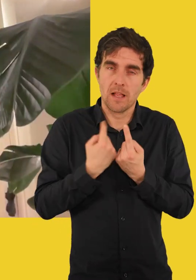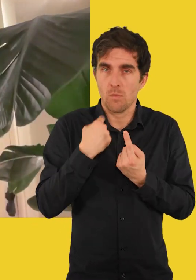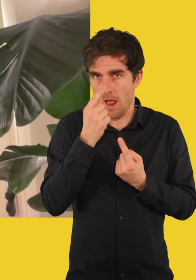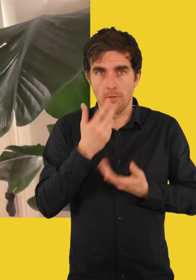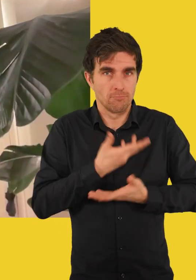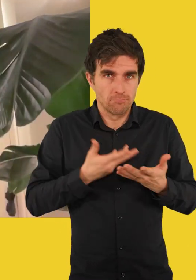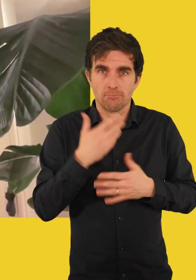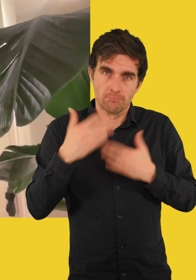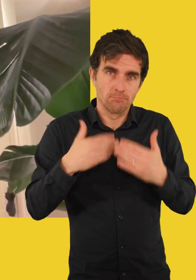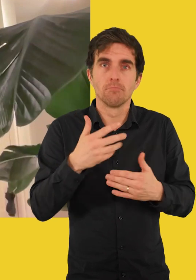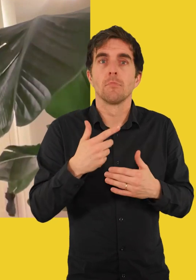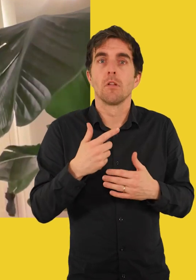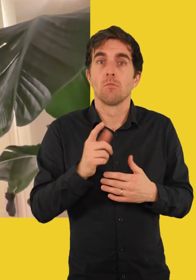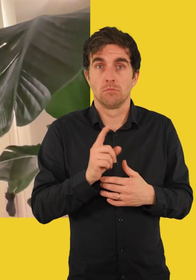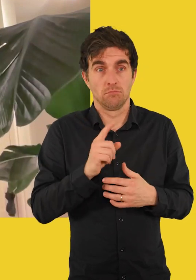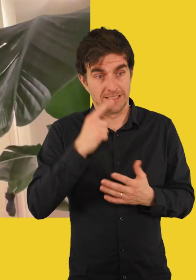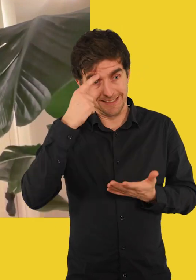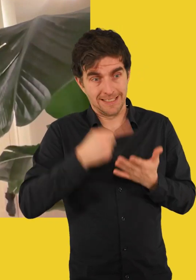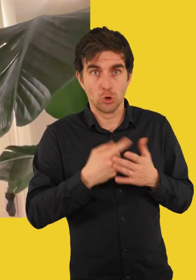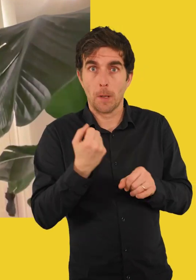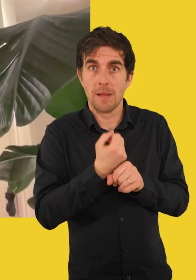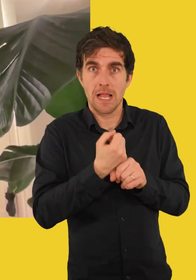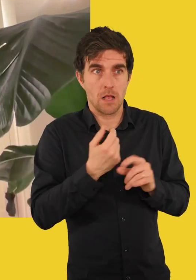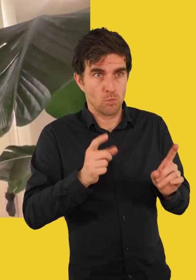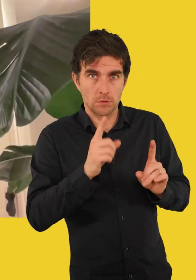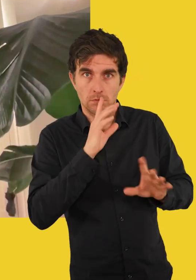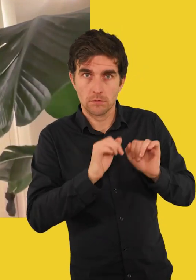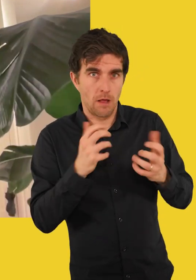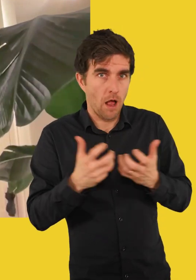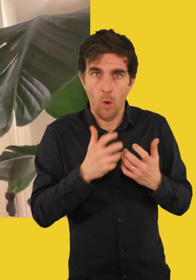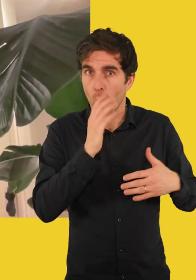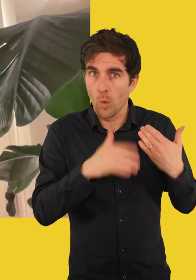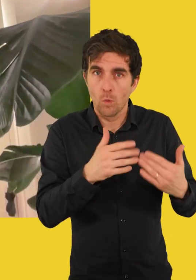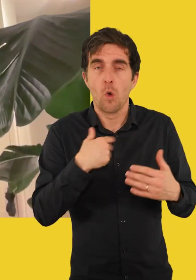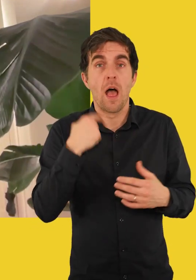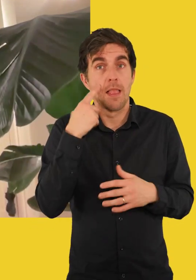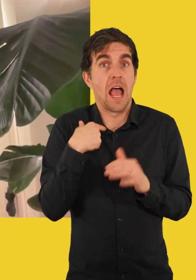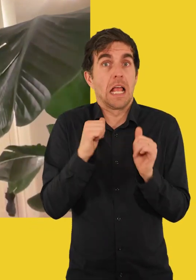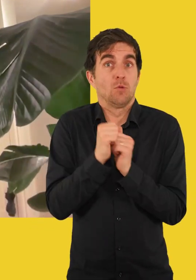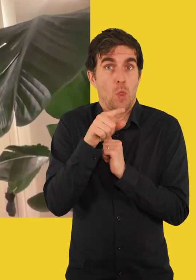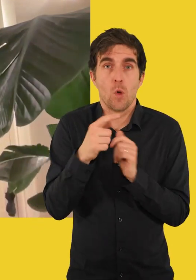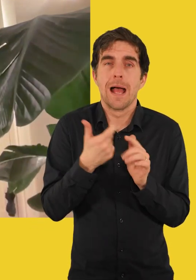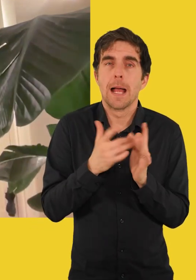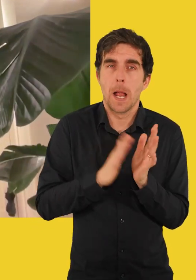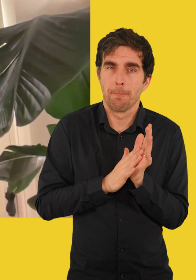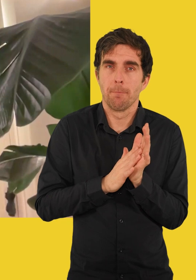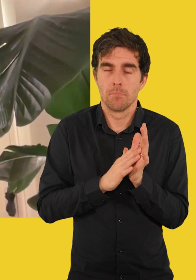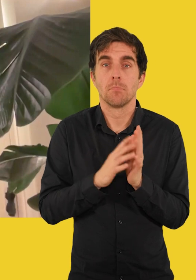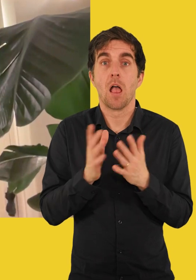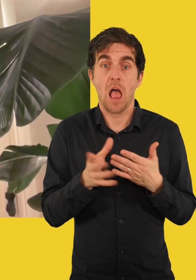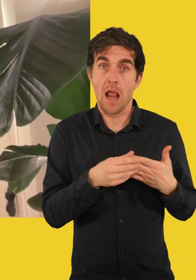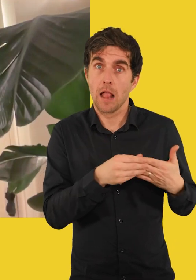there also about I think it was framed originally as roles with decision-making power, and I think I agree with you, Kim, that like